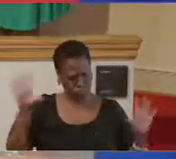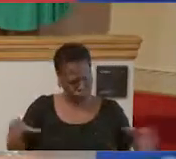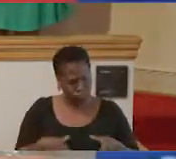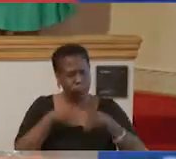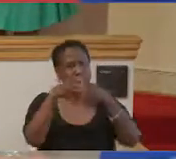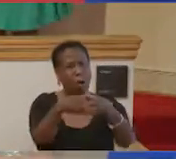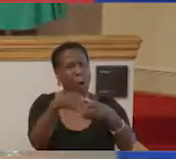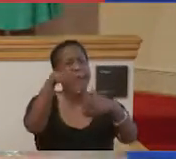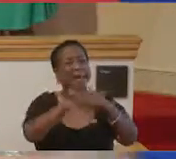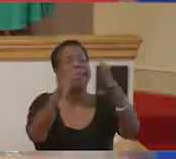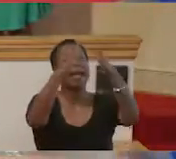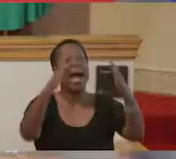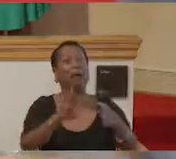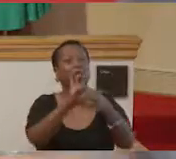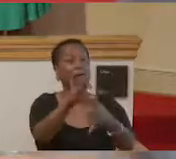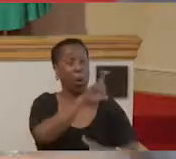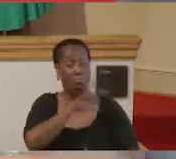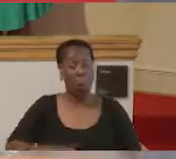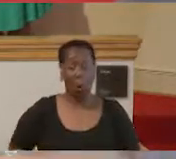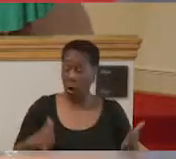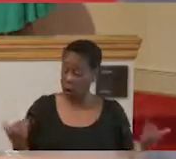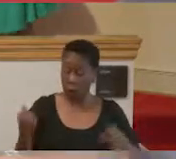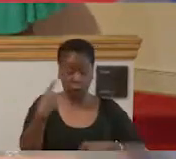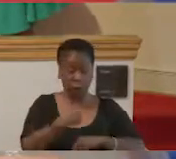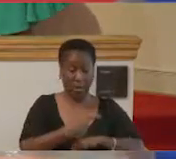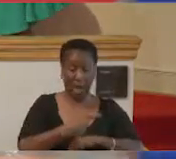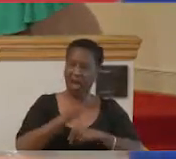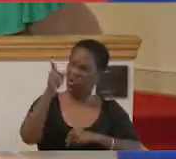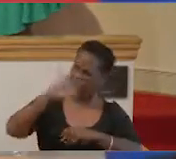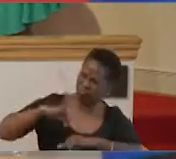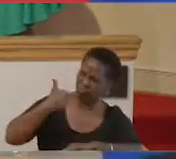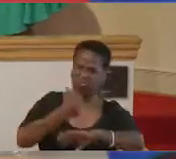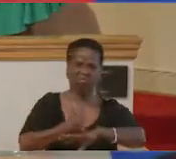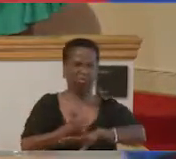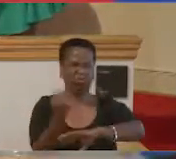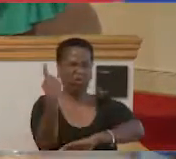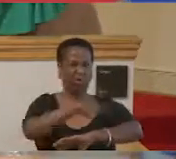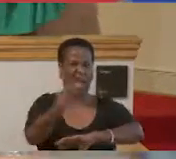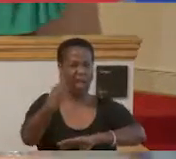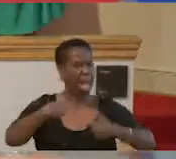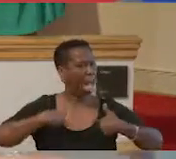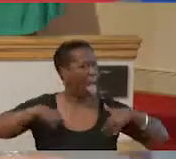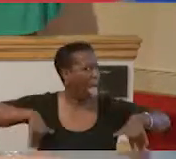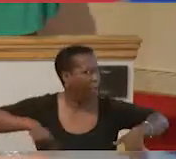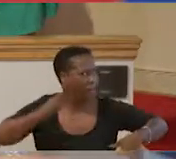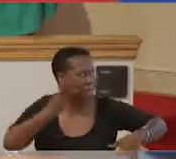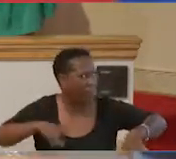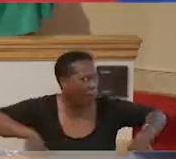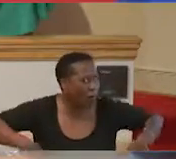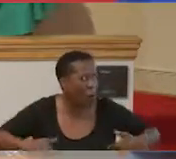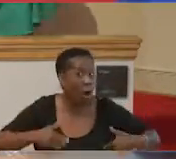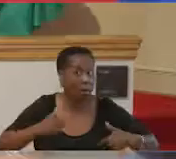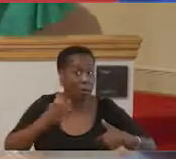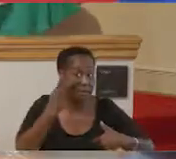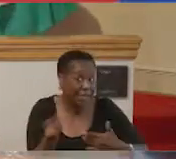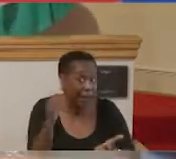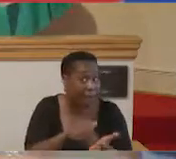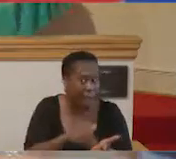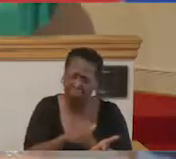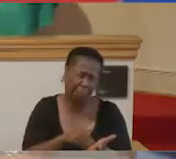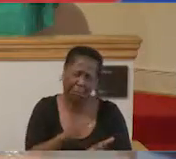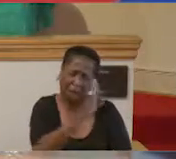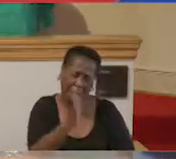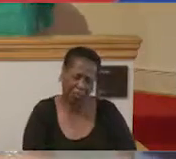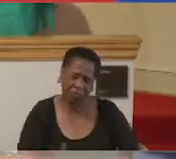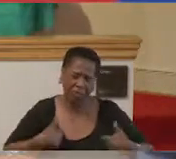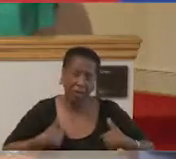Lord. For this is the day that you have made, one we have never seen before and shall never see again. Lord, we